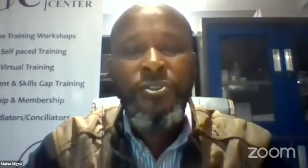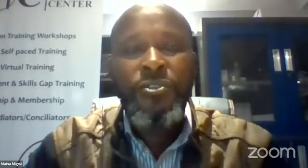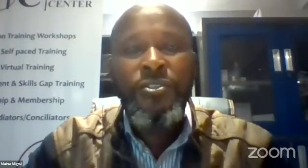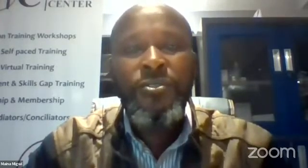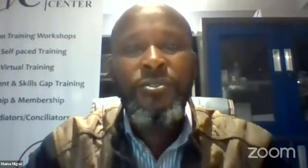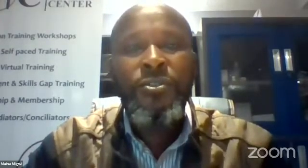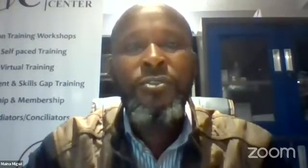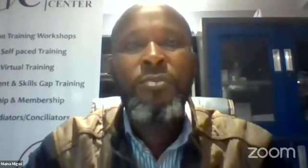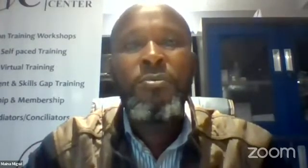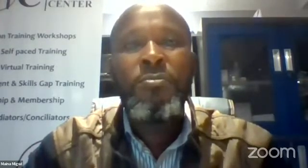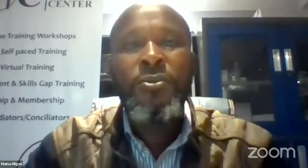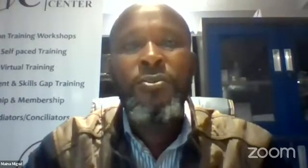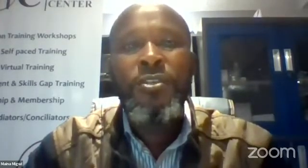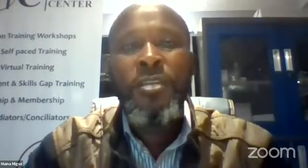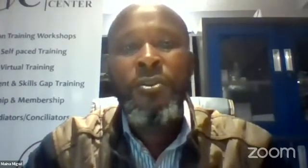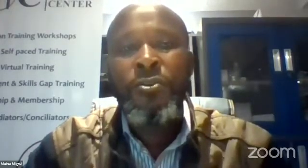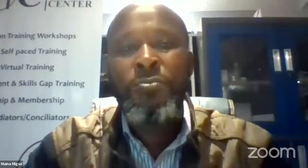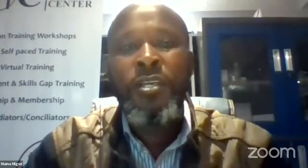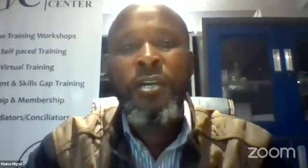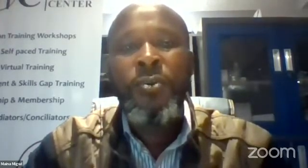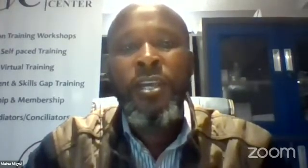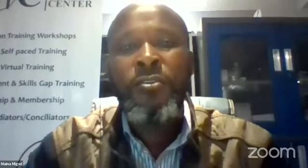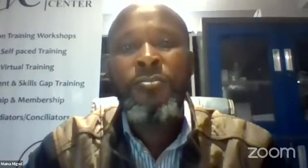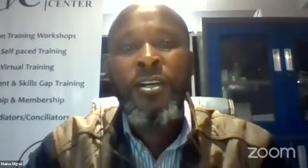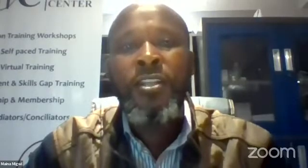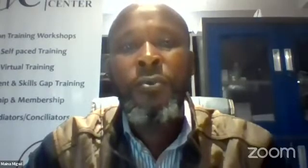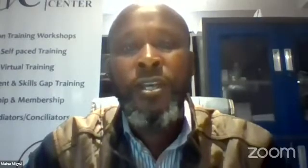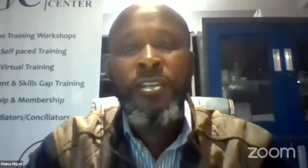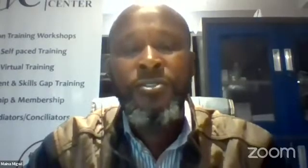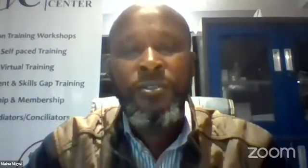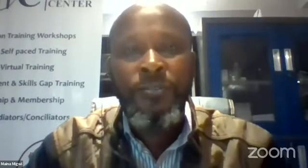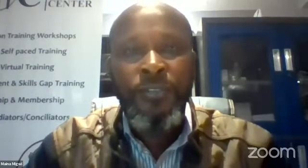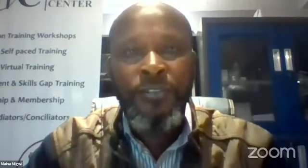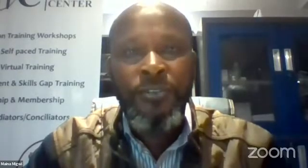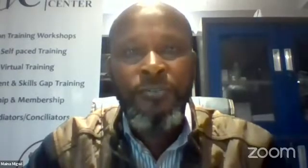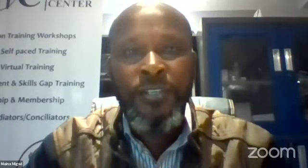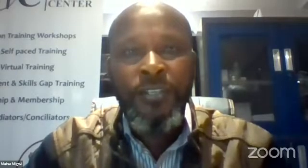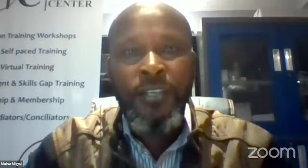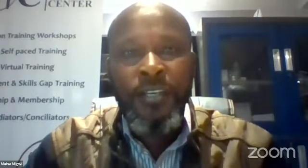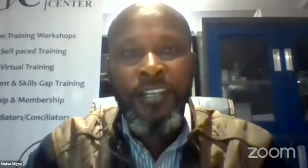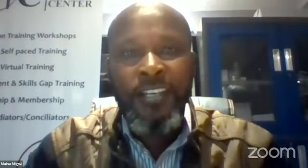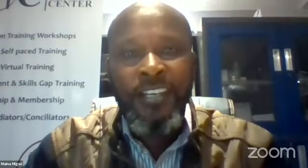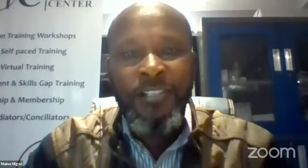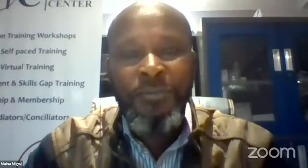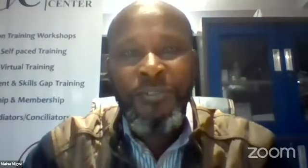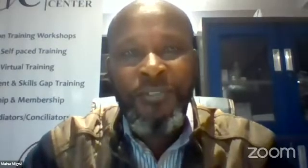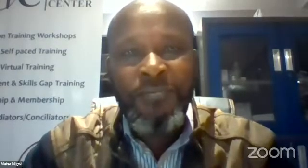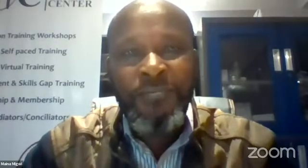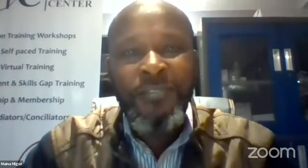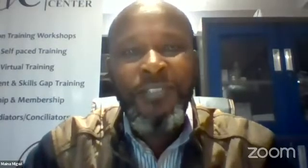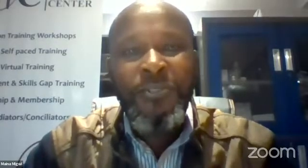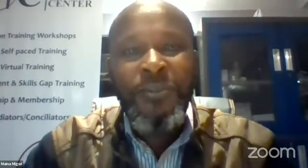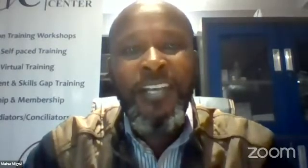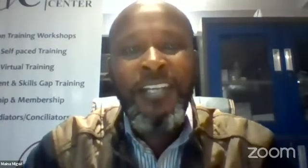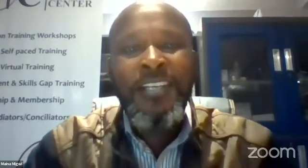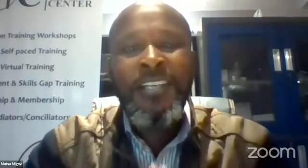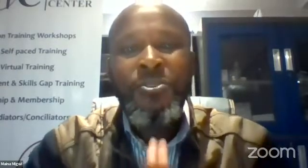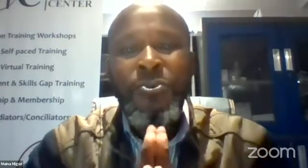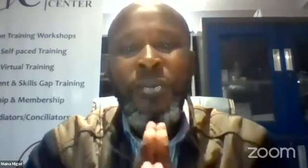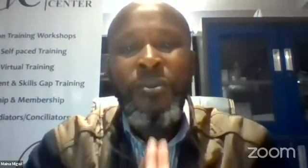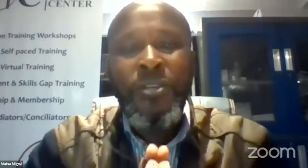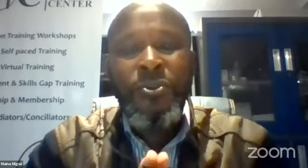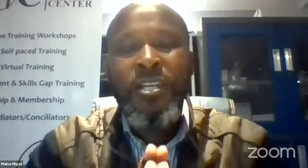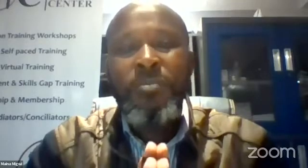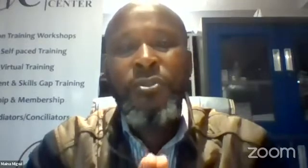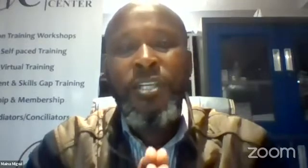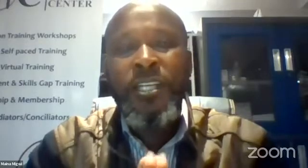certain reasons, or maybe because they may not be aware of other ways of resolving disputes. So